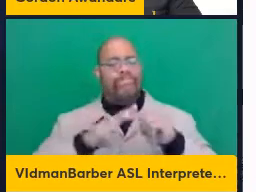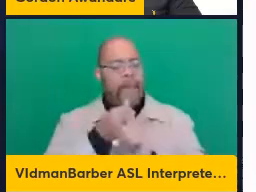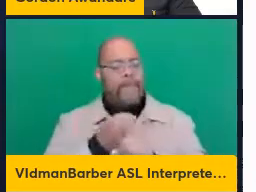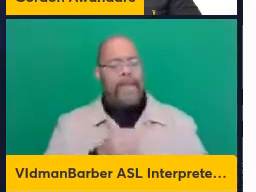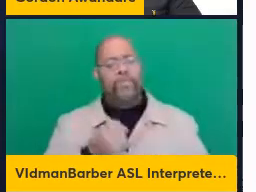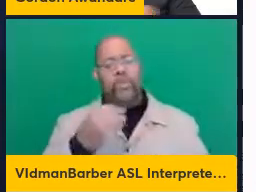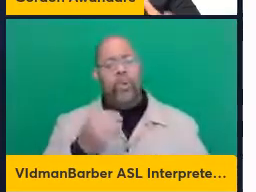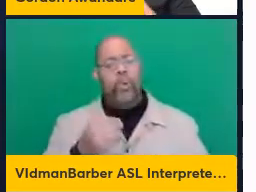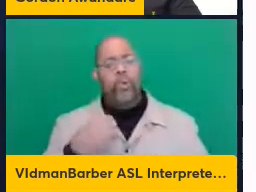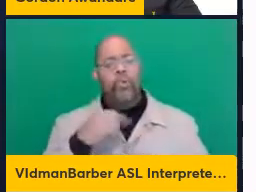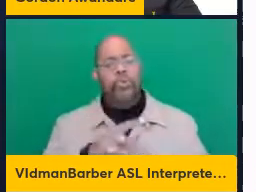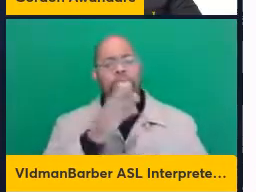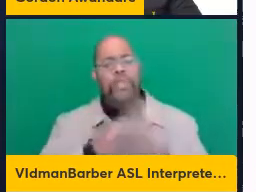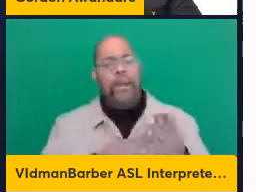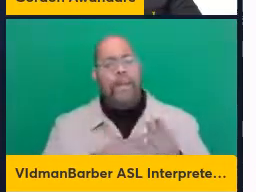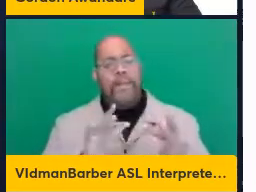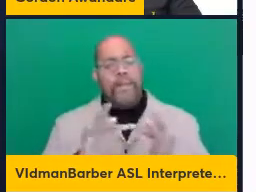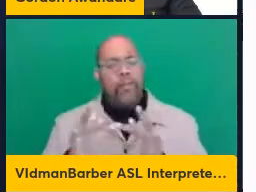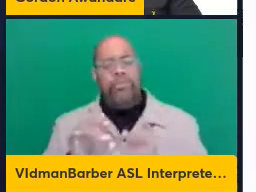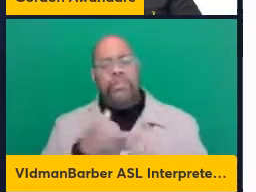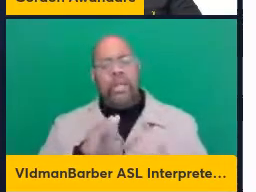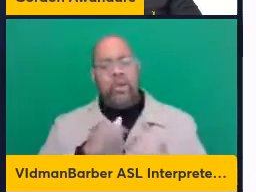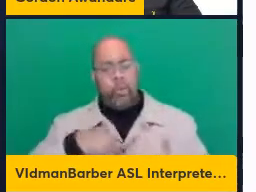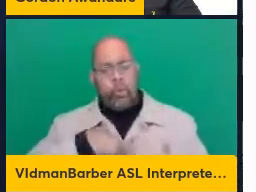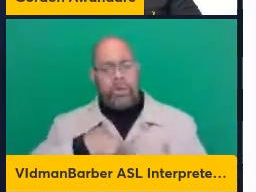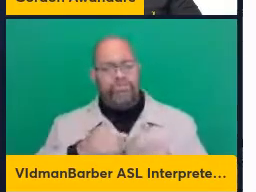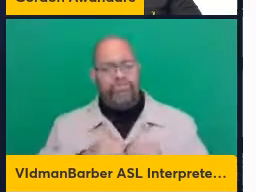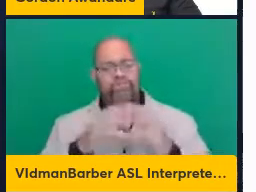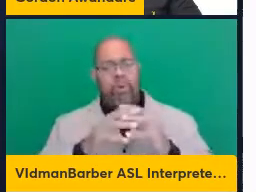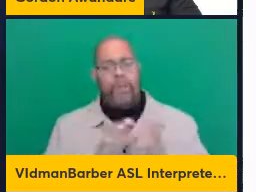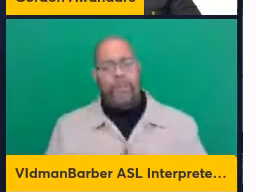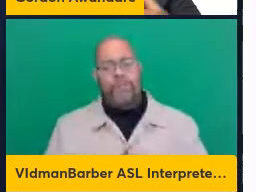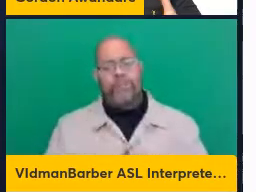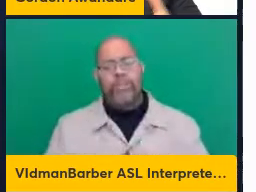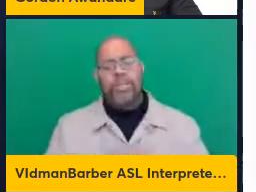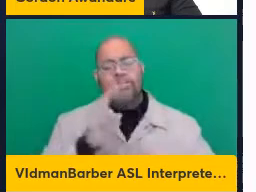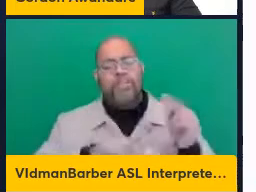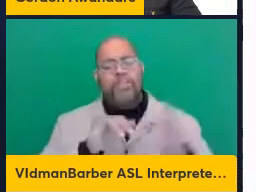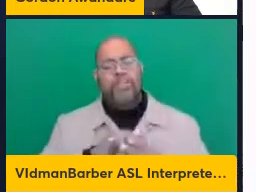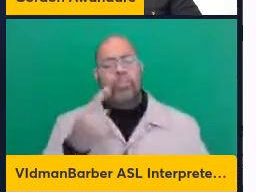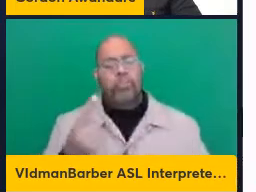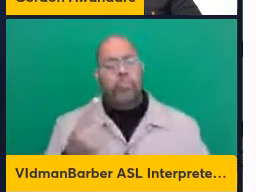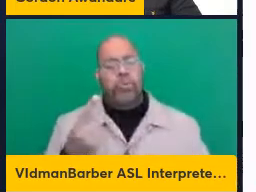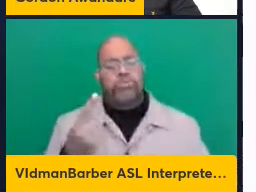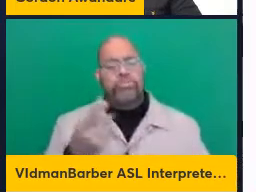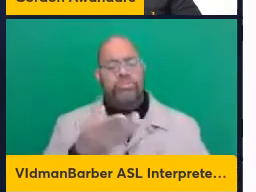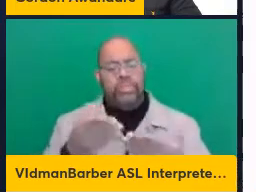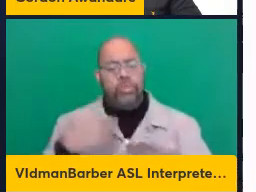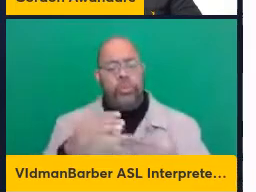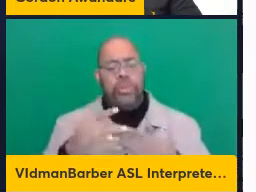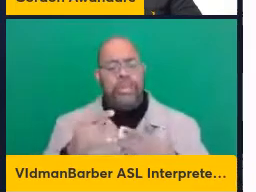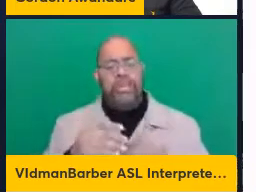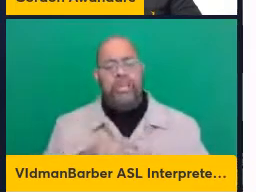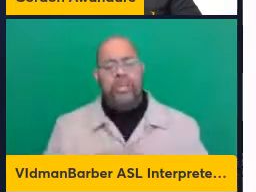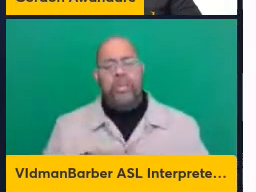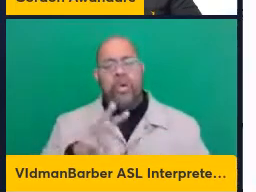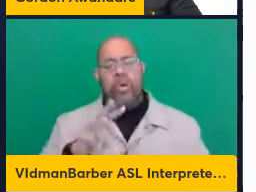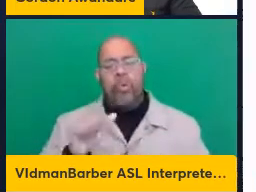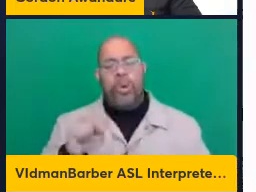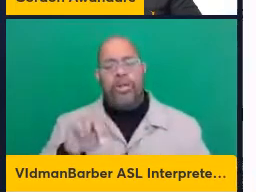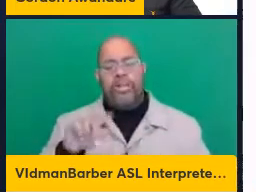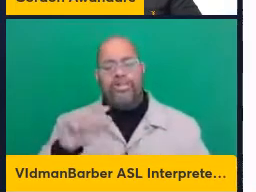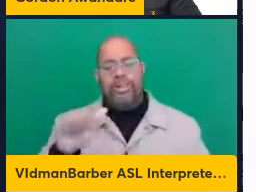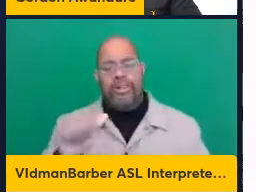we're using some of the networks that we formed to build this. So there's one network that we are leading called WANIDA, West African Network of